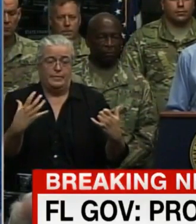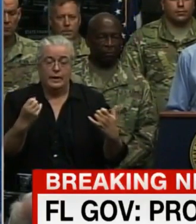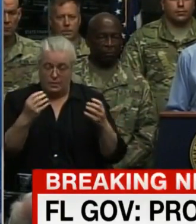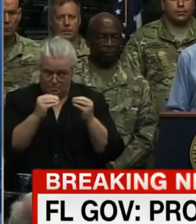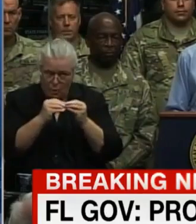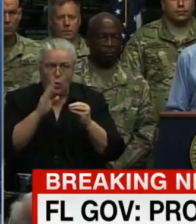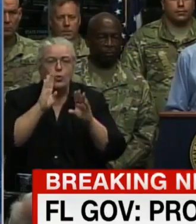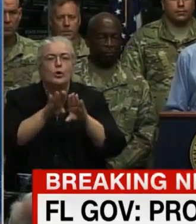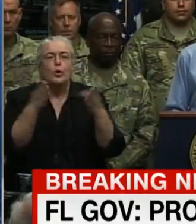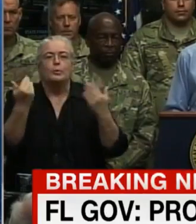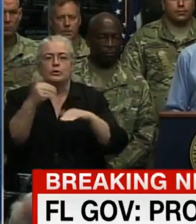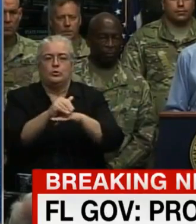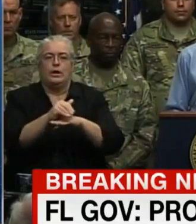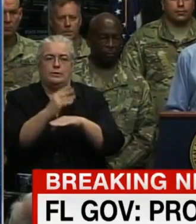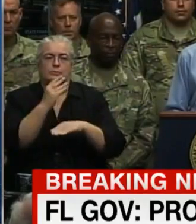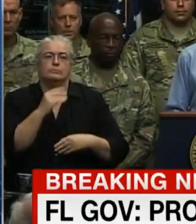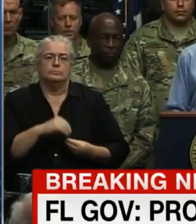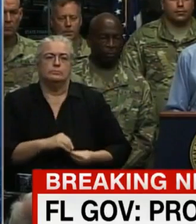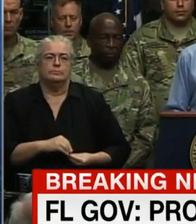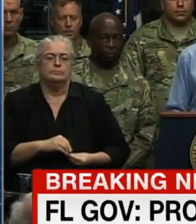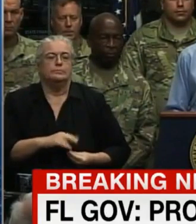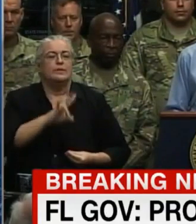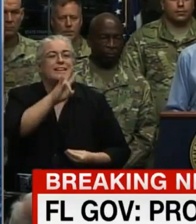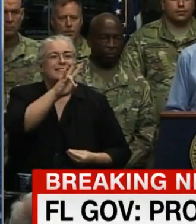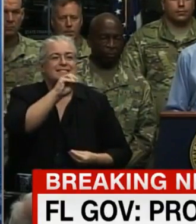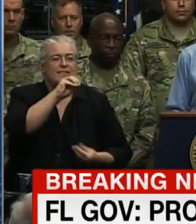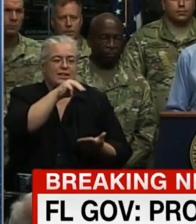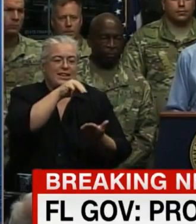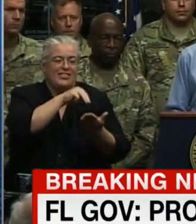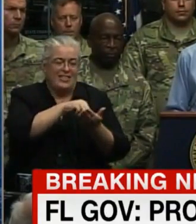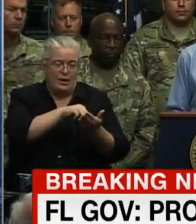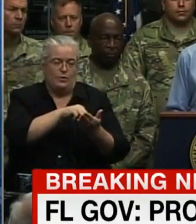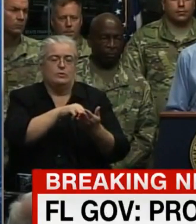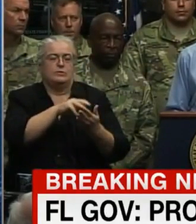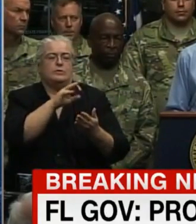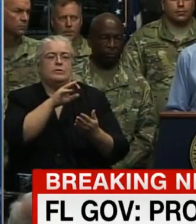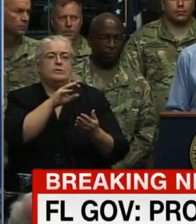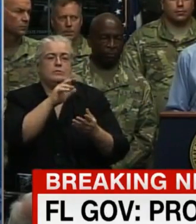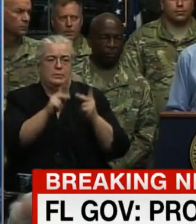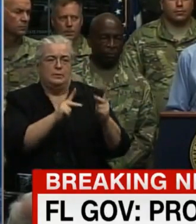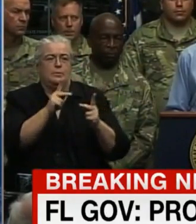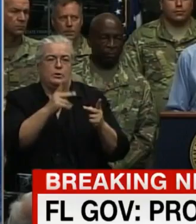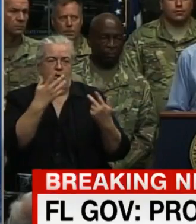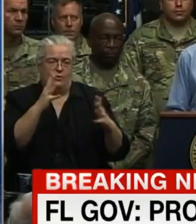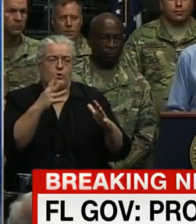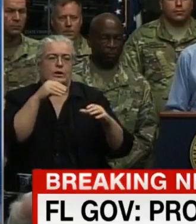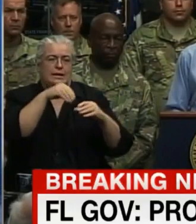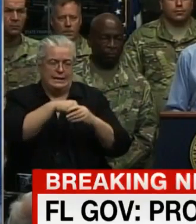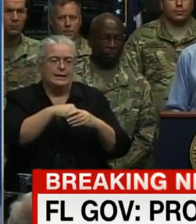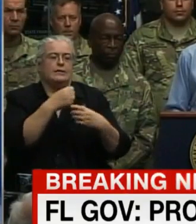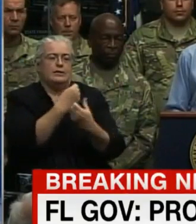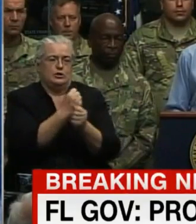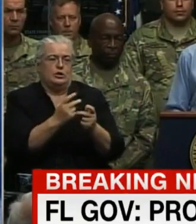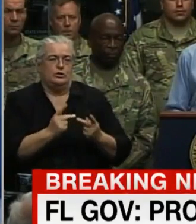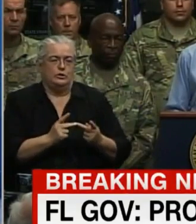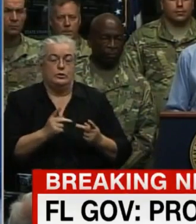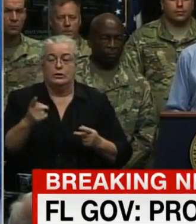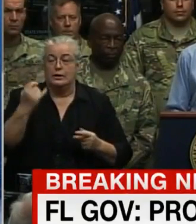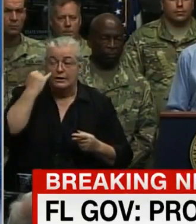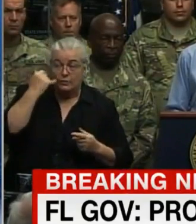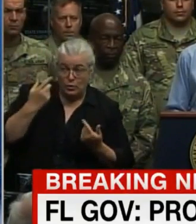tonight. More than 70,000 Floridians have taken shelter, and there is still room for more. If you have a building